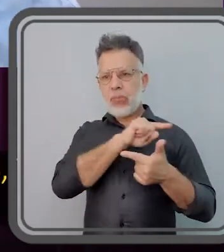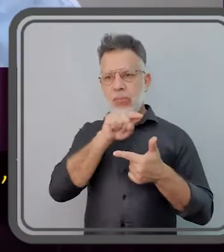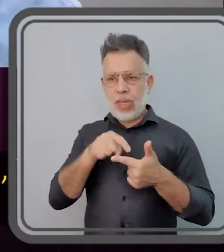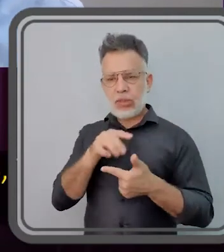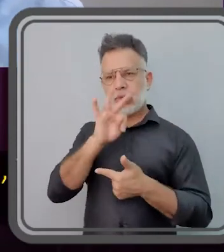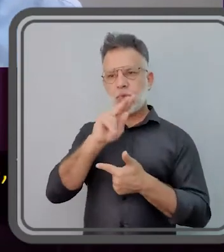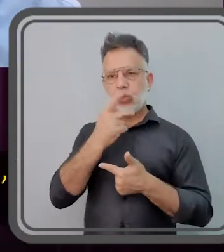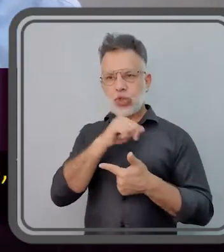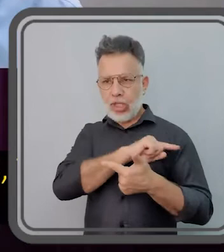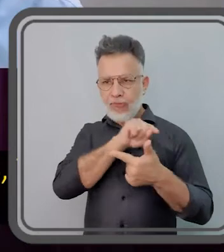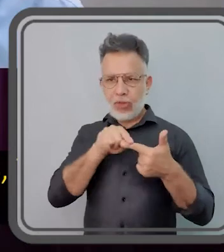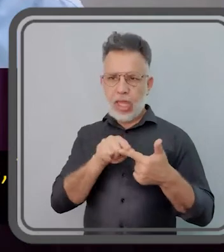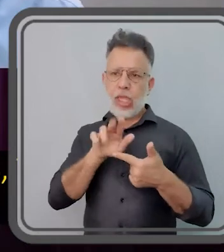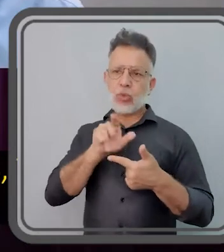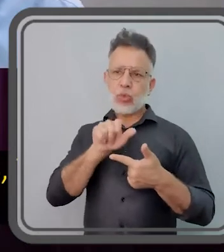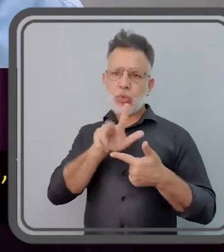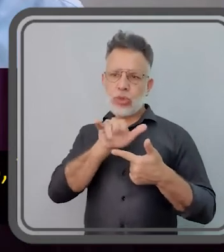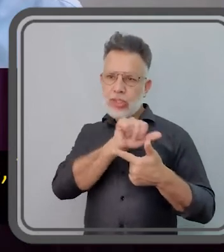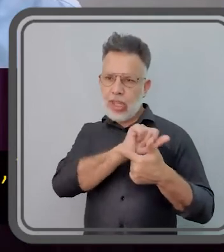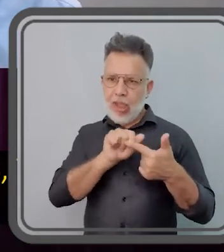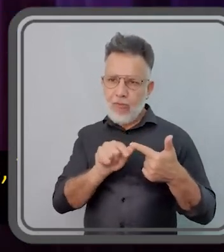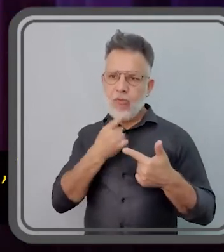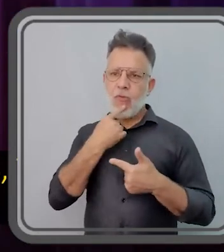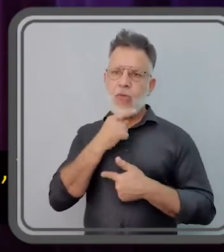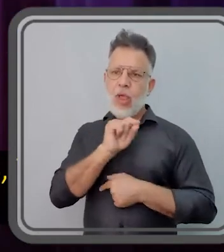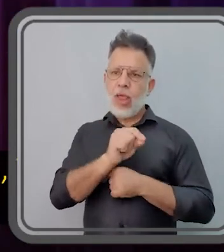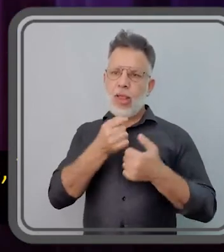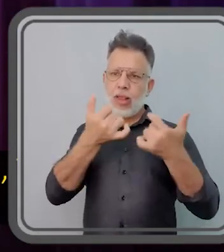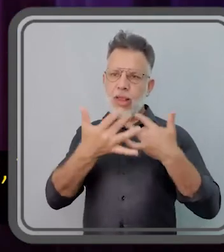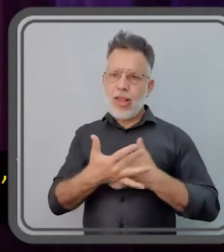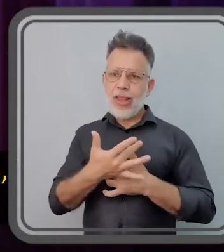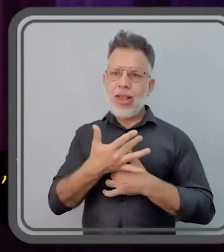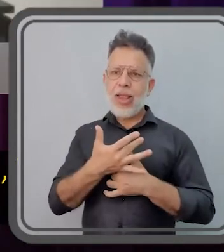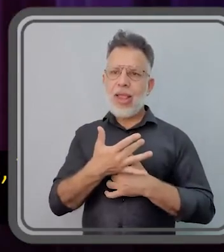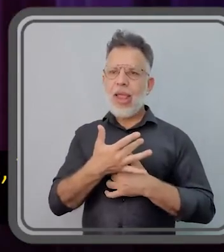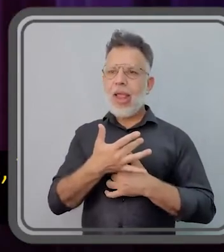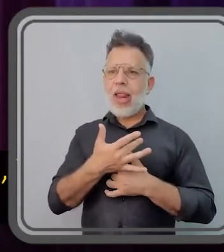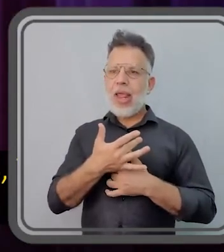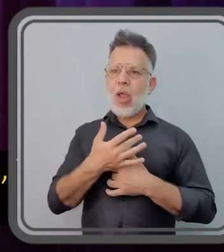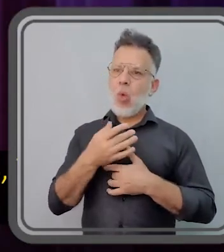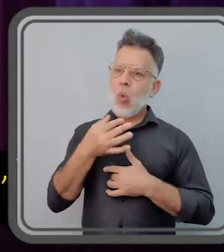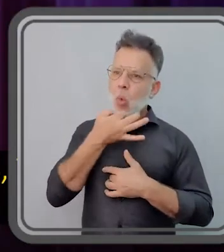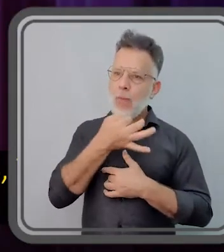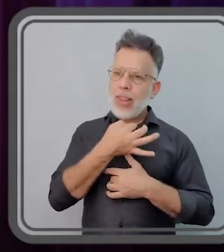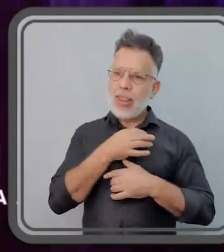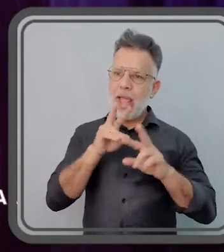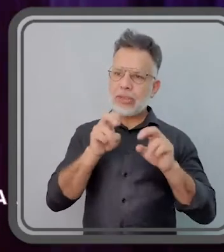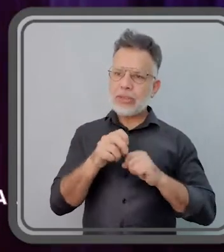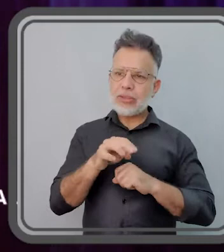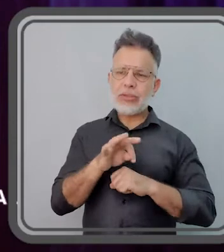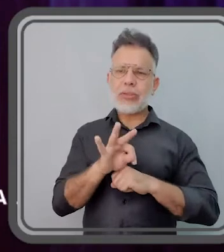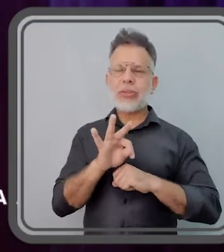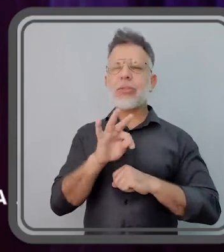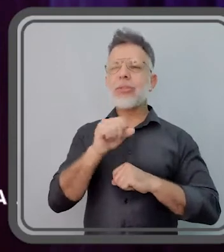again and also give his comments around, you know, TCS employees. Tushar, welcome back.